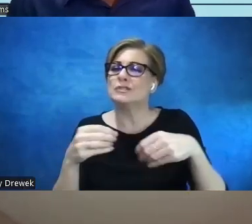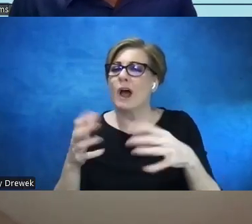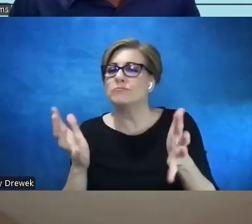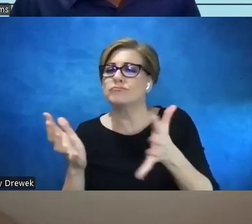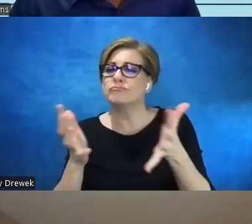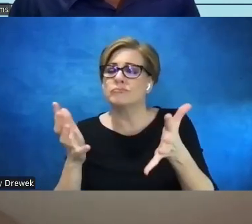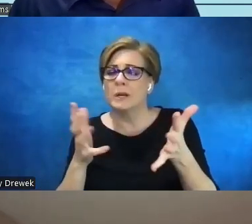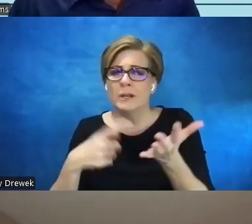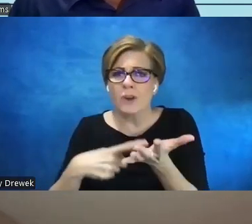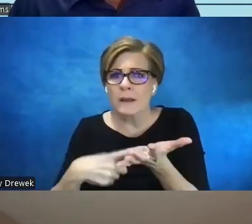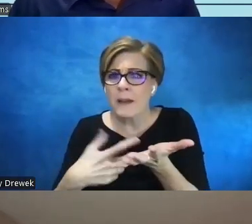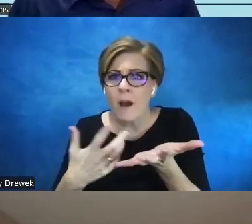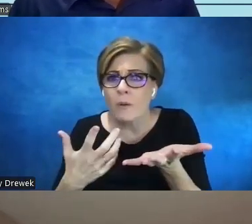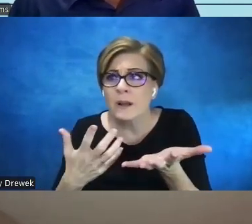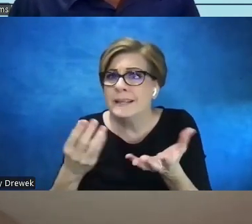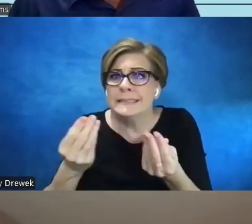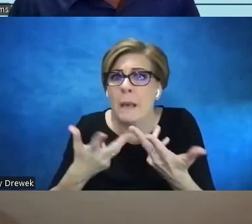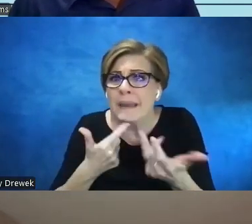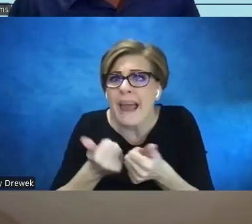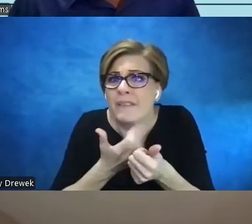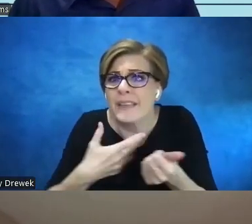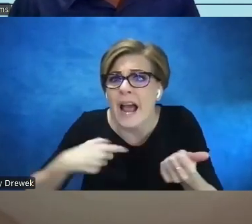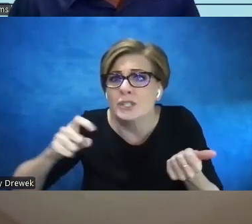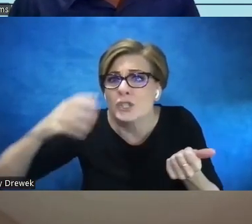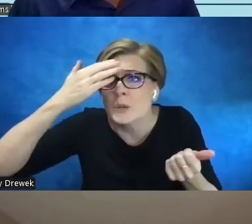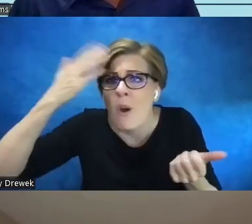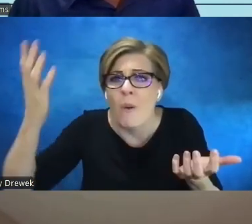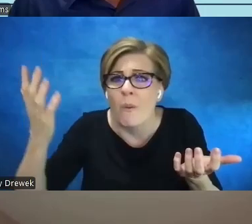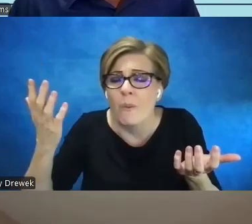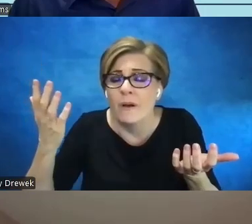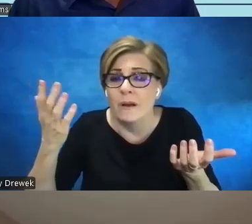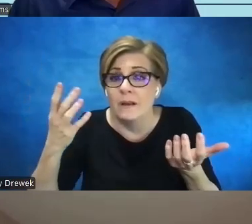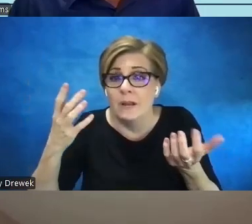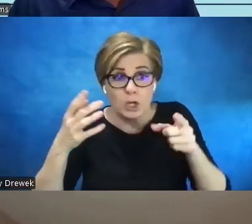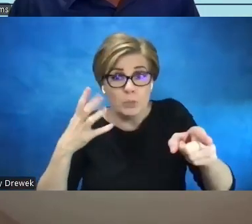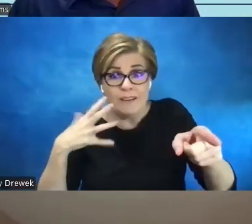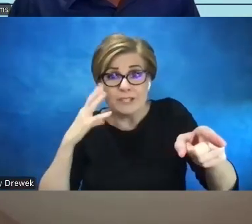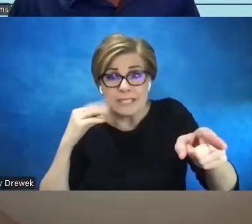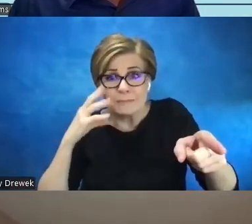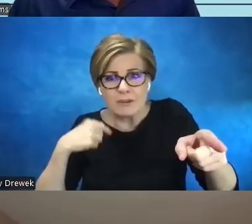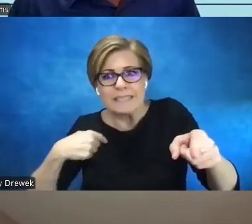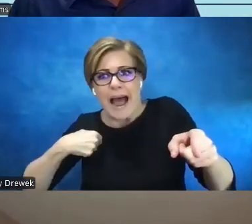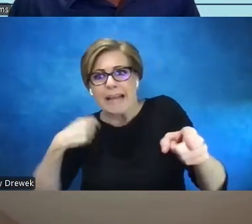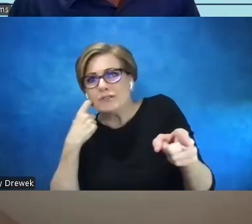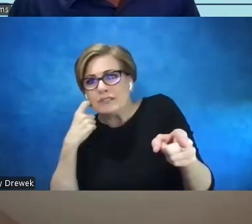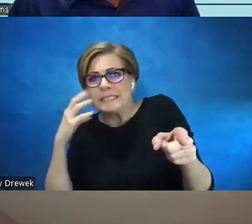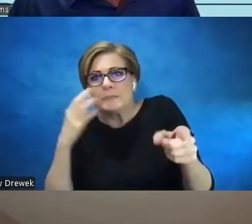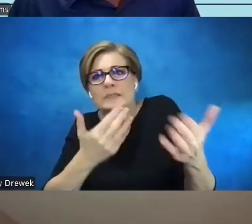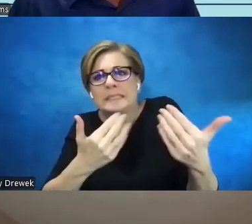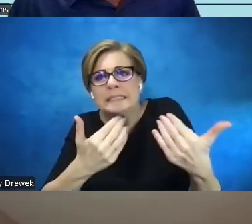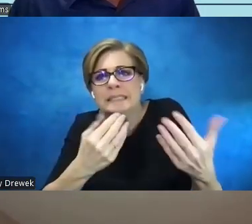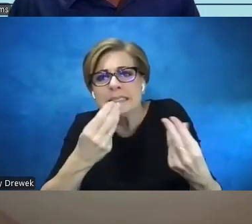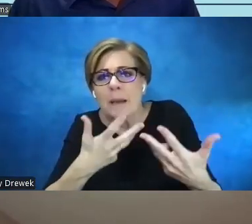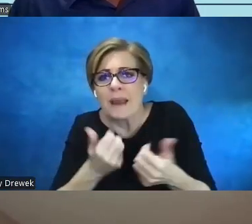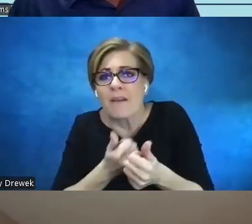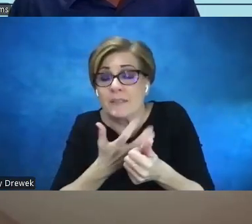conversations about, tell me everything I should know or that you wish somebody had told you. And we did that through interviewing parents and interviewing experts